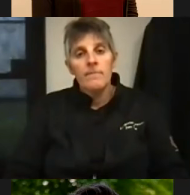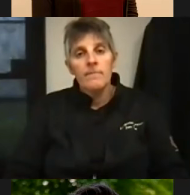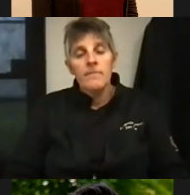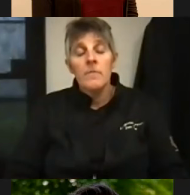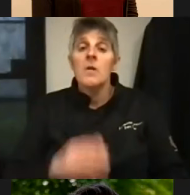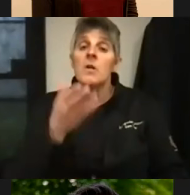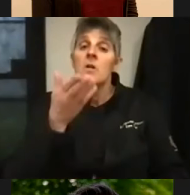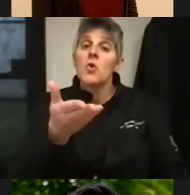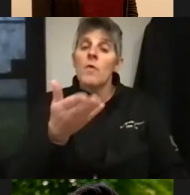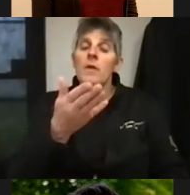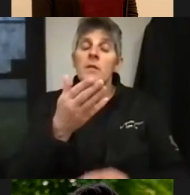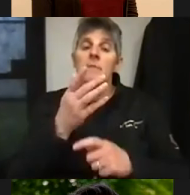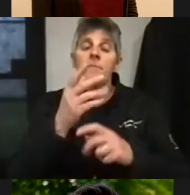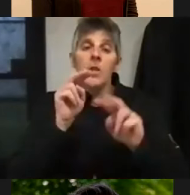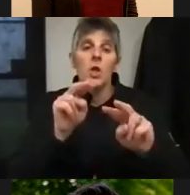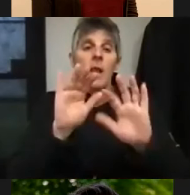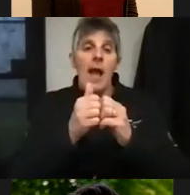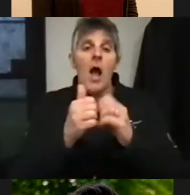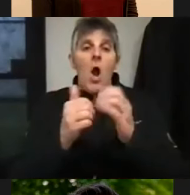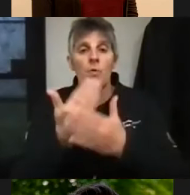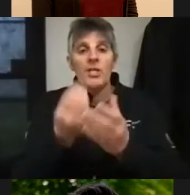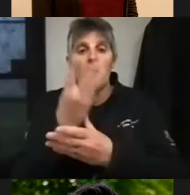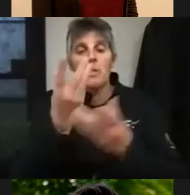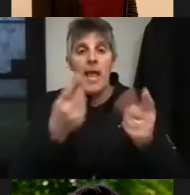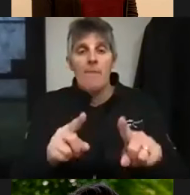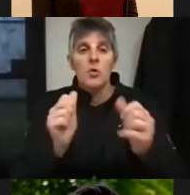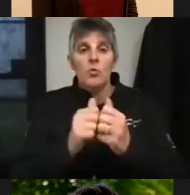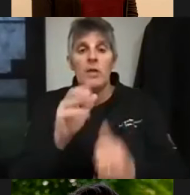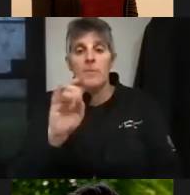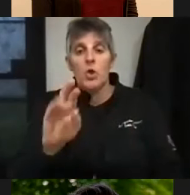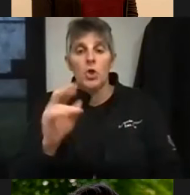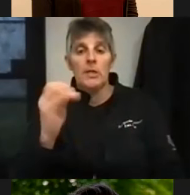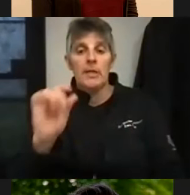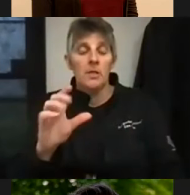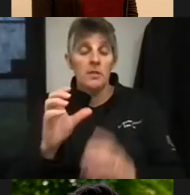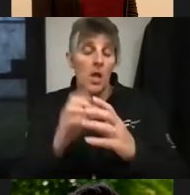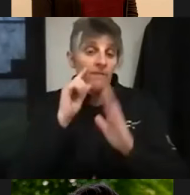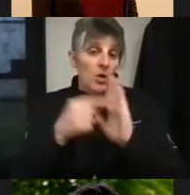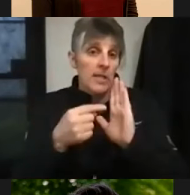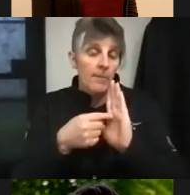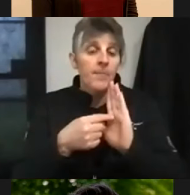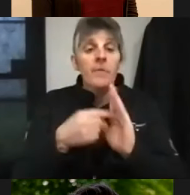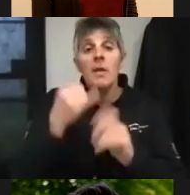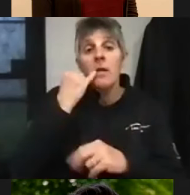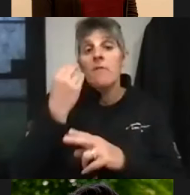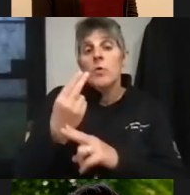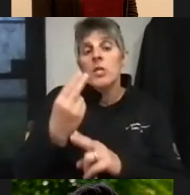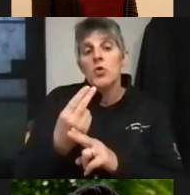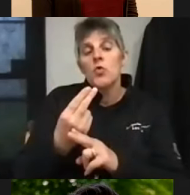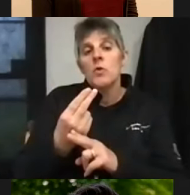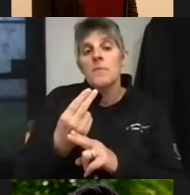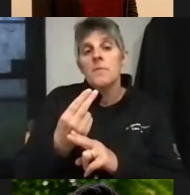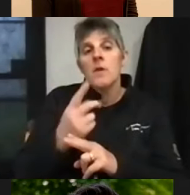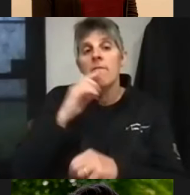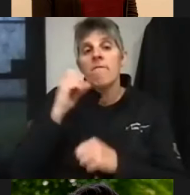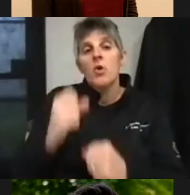So let's take a look at how regeneration happens in motor glial cells. For example, if we use the very